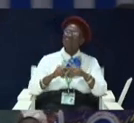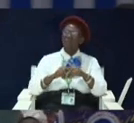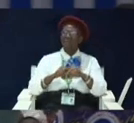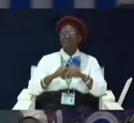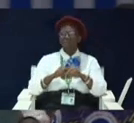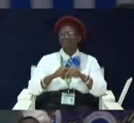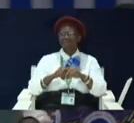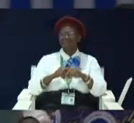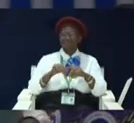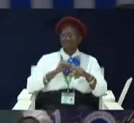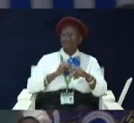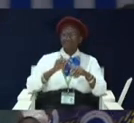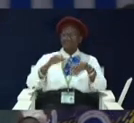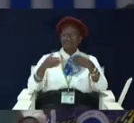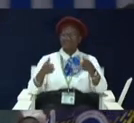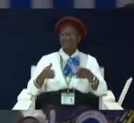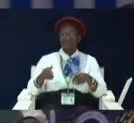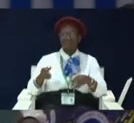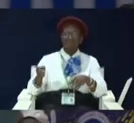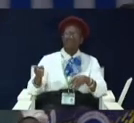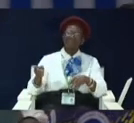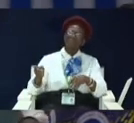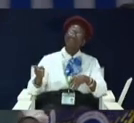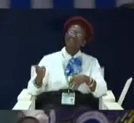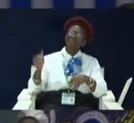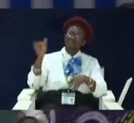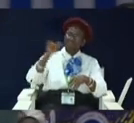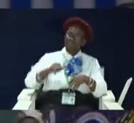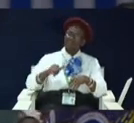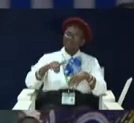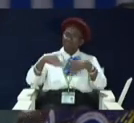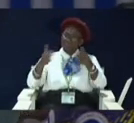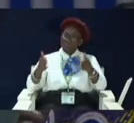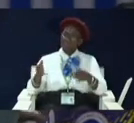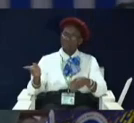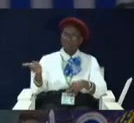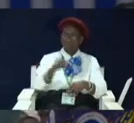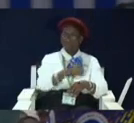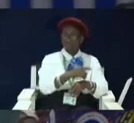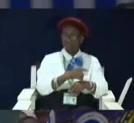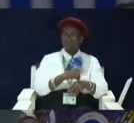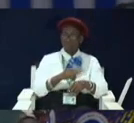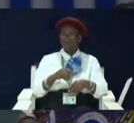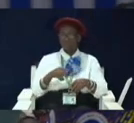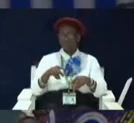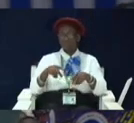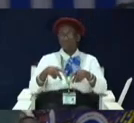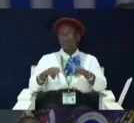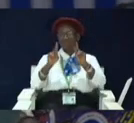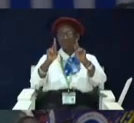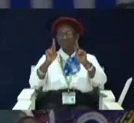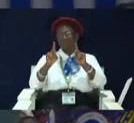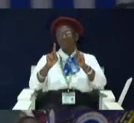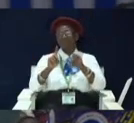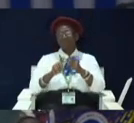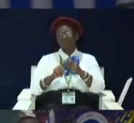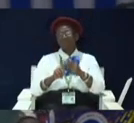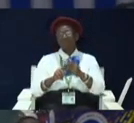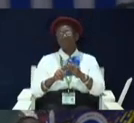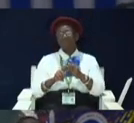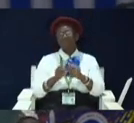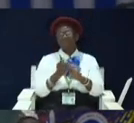They gave you permission to appeal, not so. Mo ni se gbogbo ama binu se won ni pe ko kowe pe ko ten